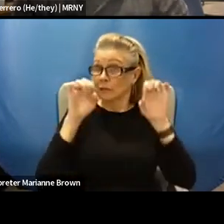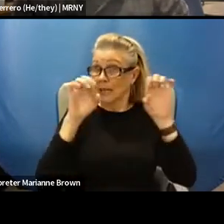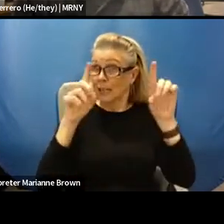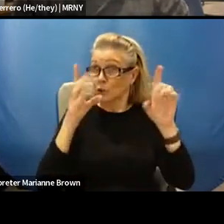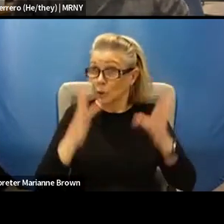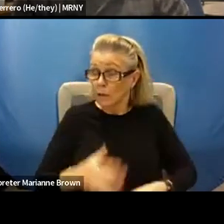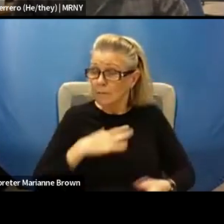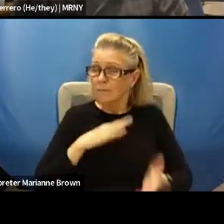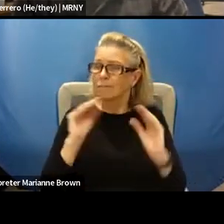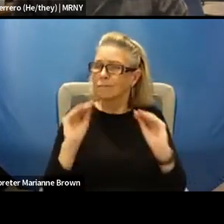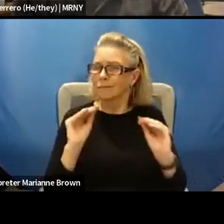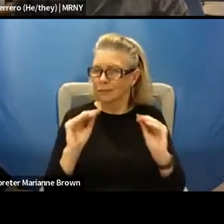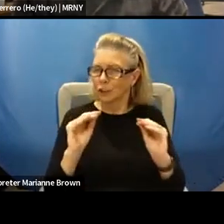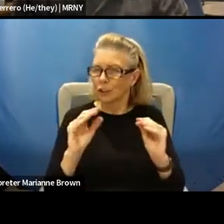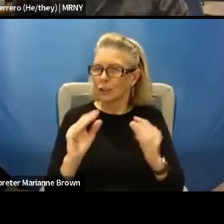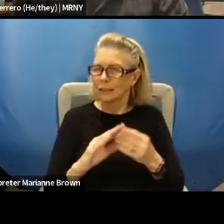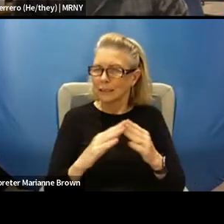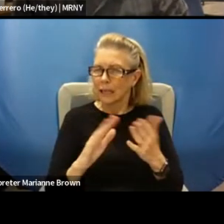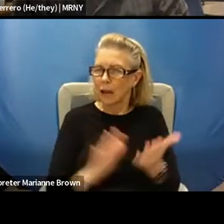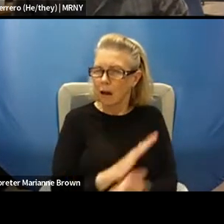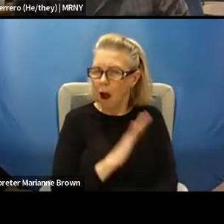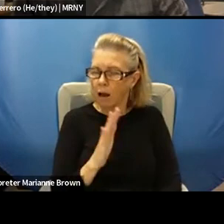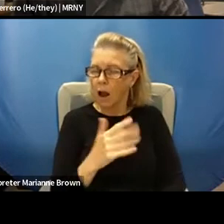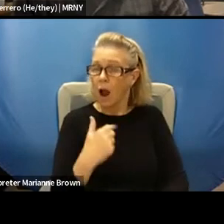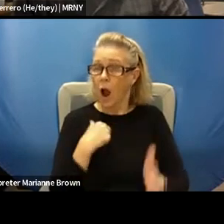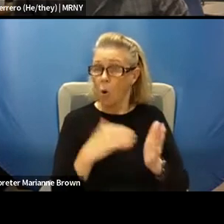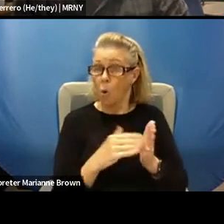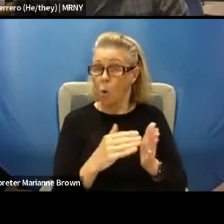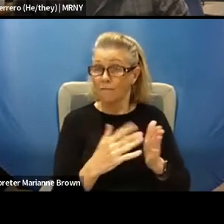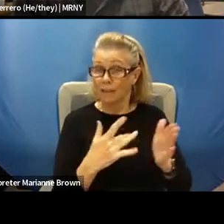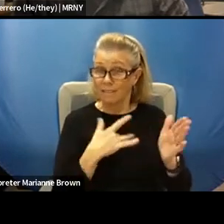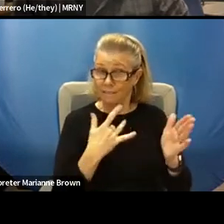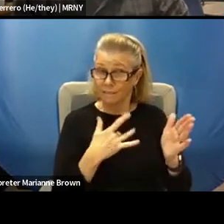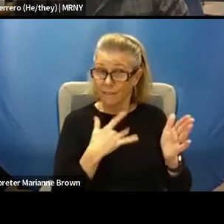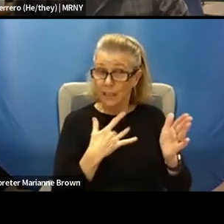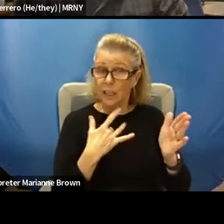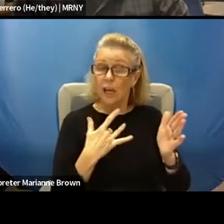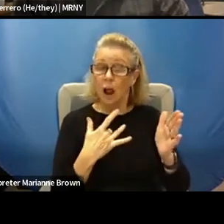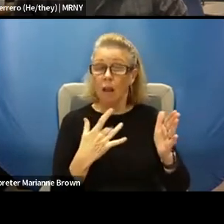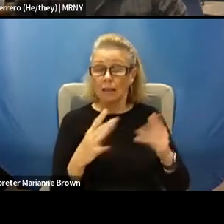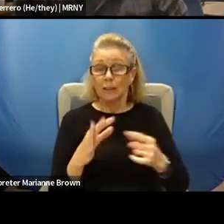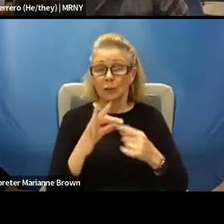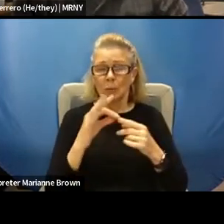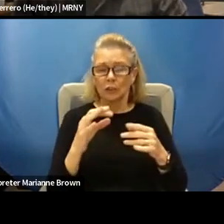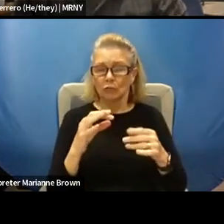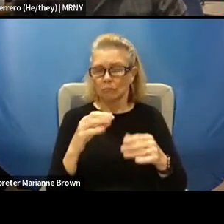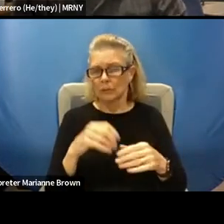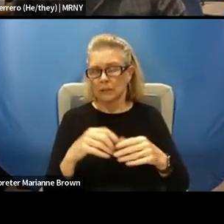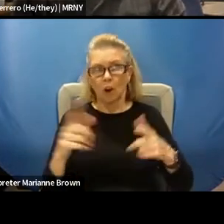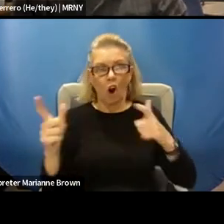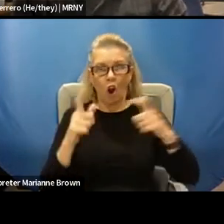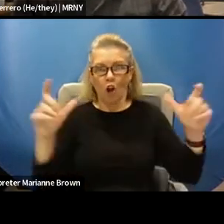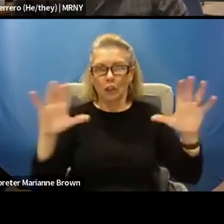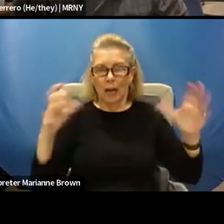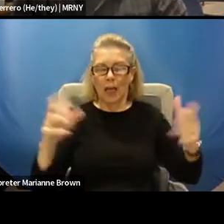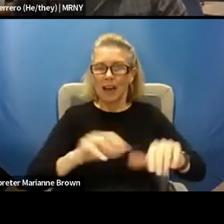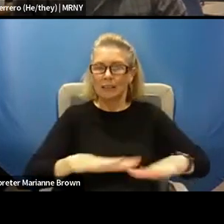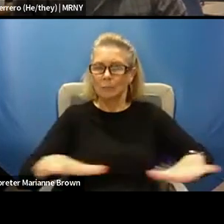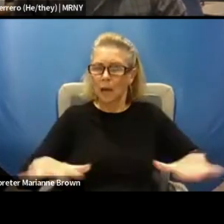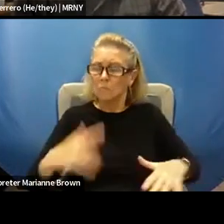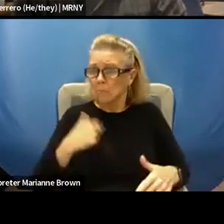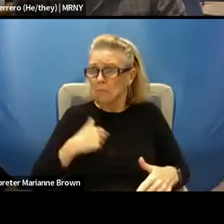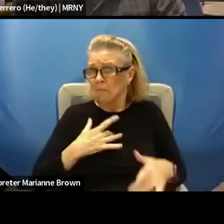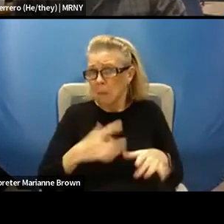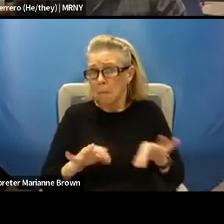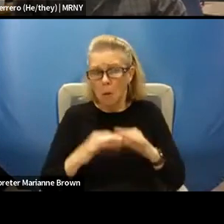at City College, and I often feel that in that space, especially in some of the larger classes, I feel very important to announce and tell people